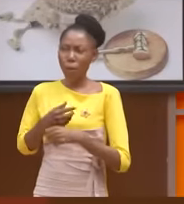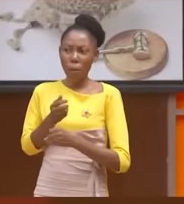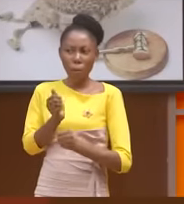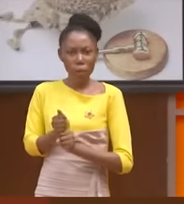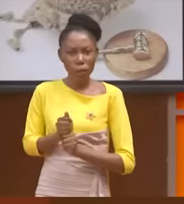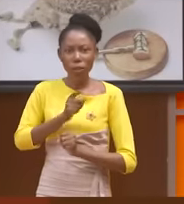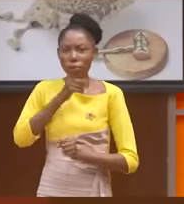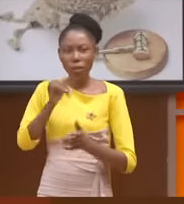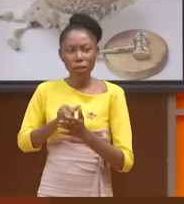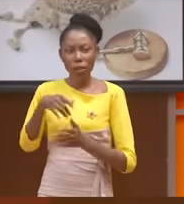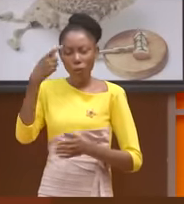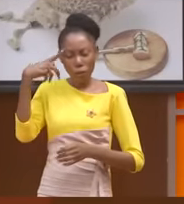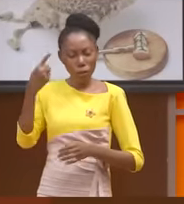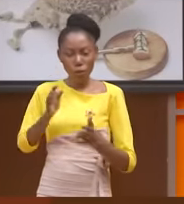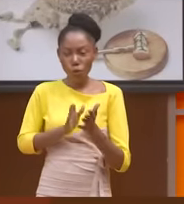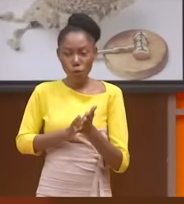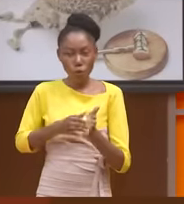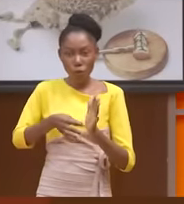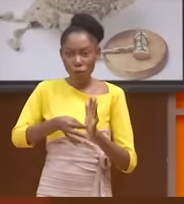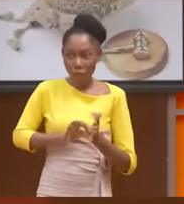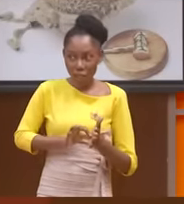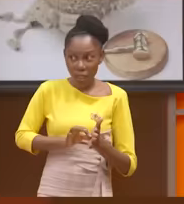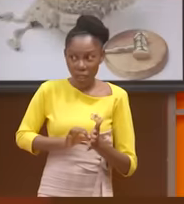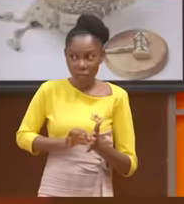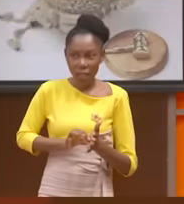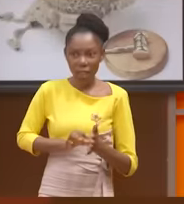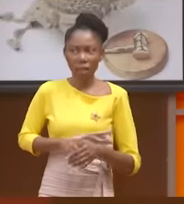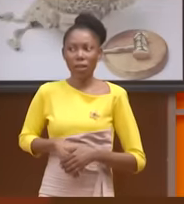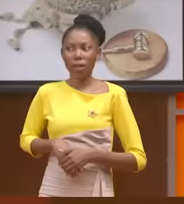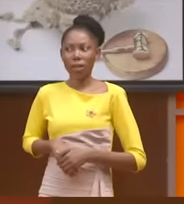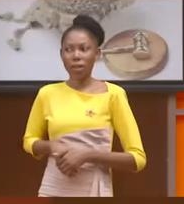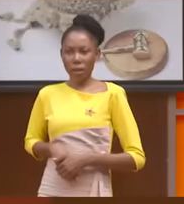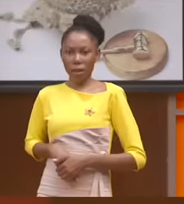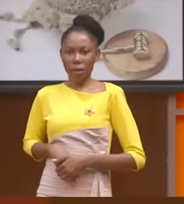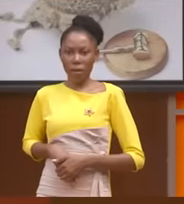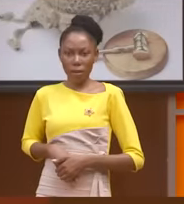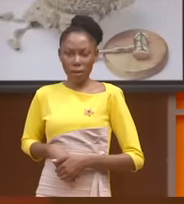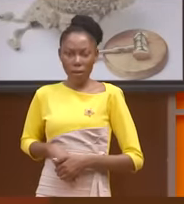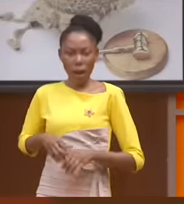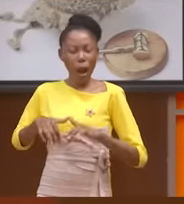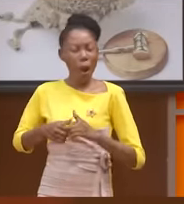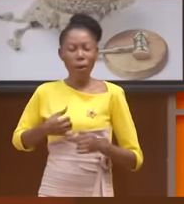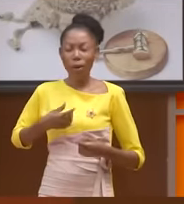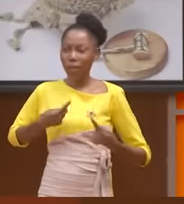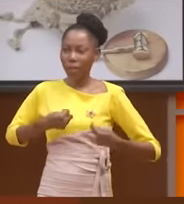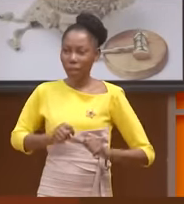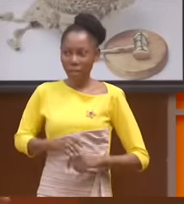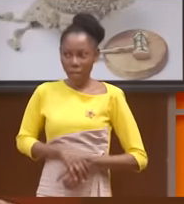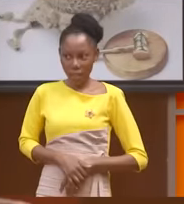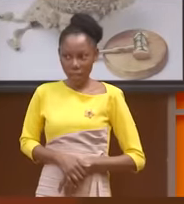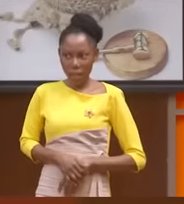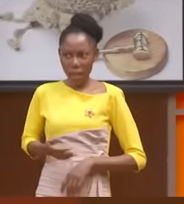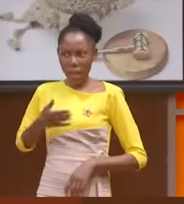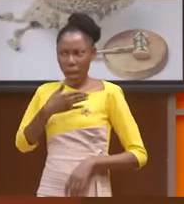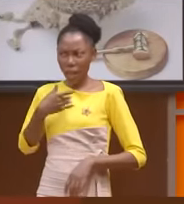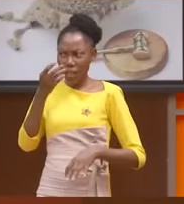is not a challenge. So imagine when you call me from nowhere and tell me send 48,000, send 50,000 with one flimsy